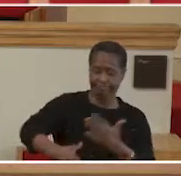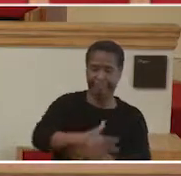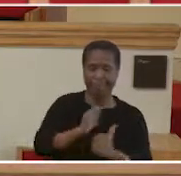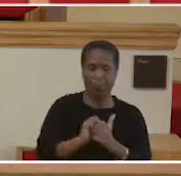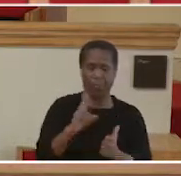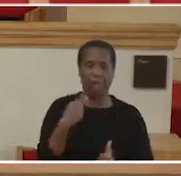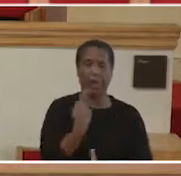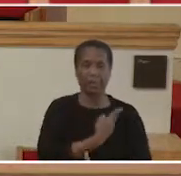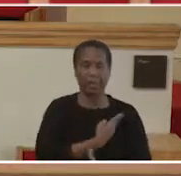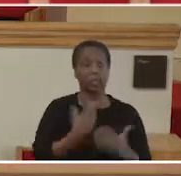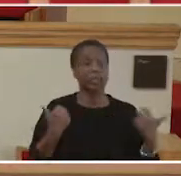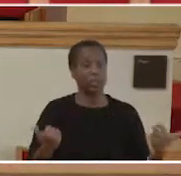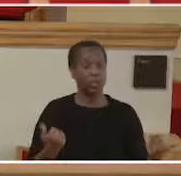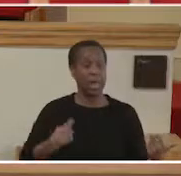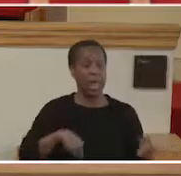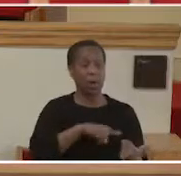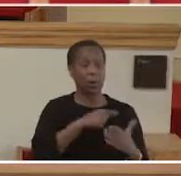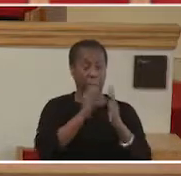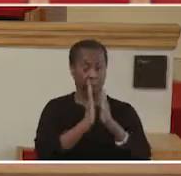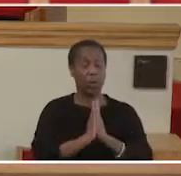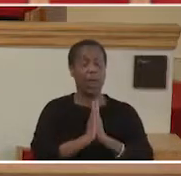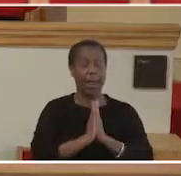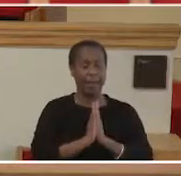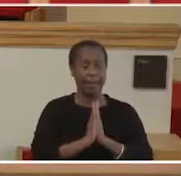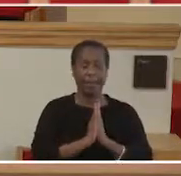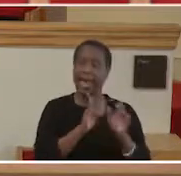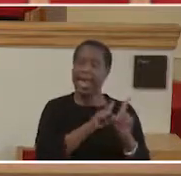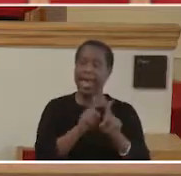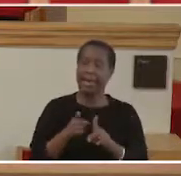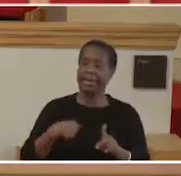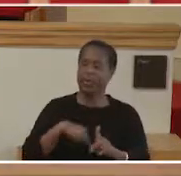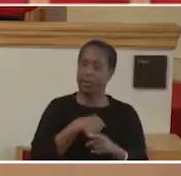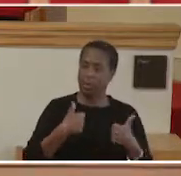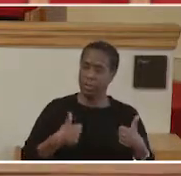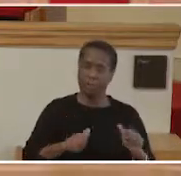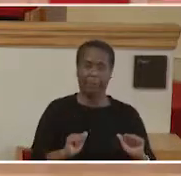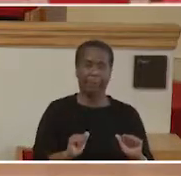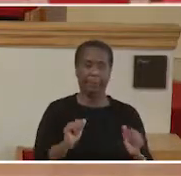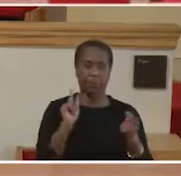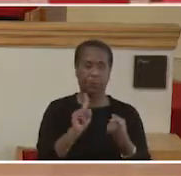God, we pray that as we attempt to